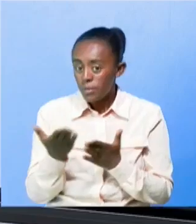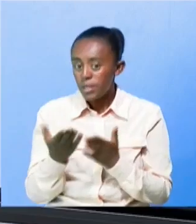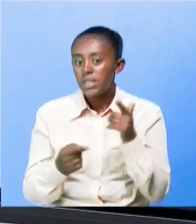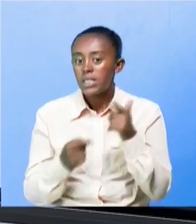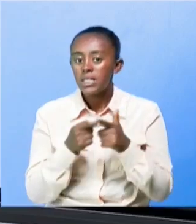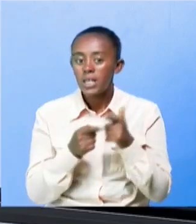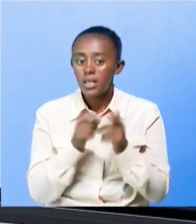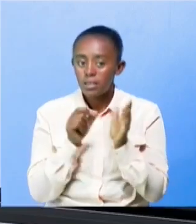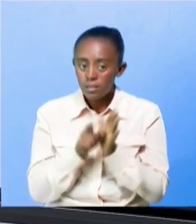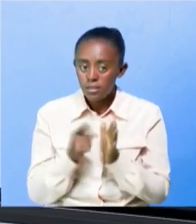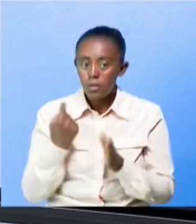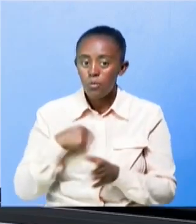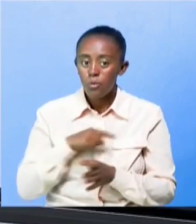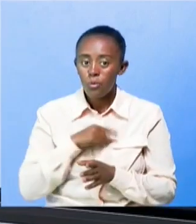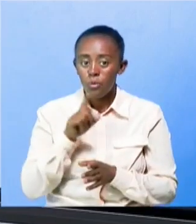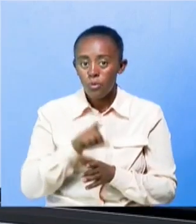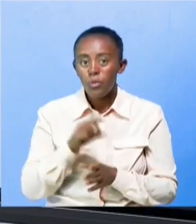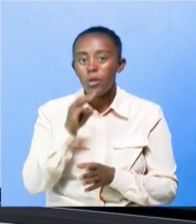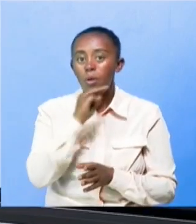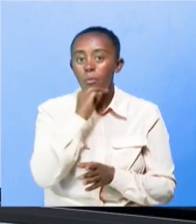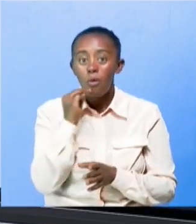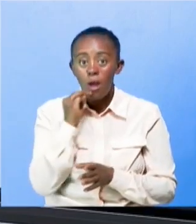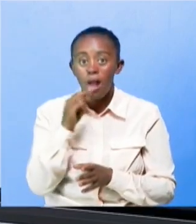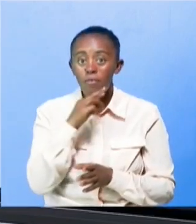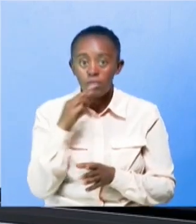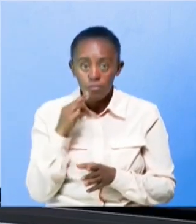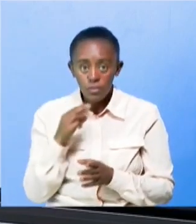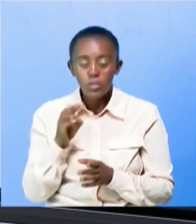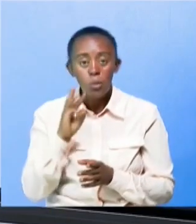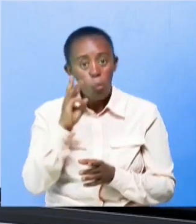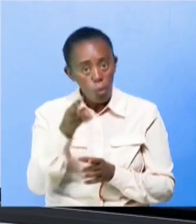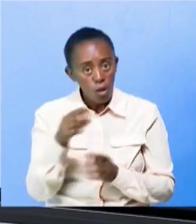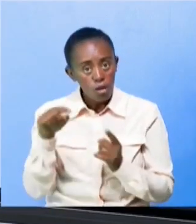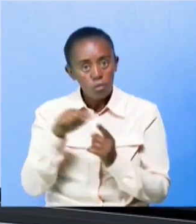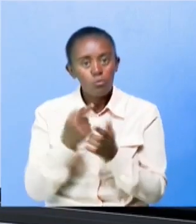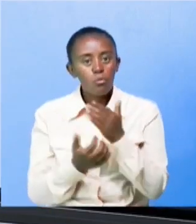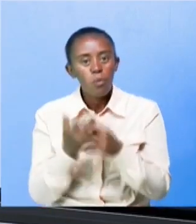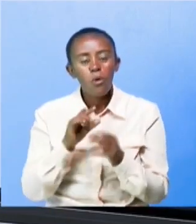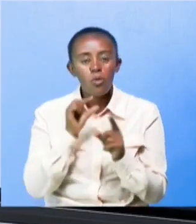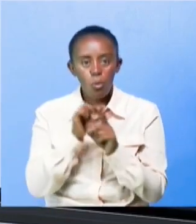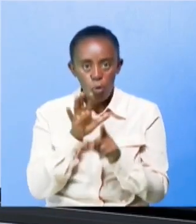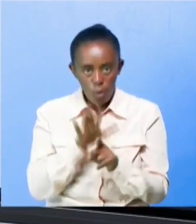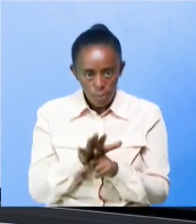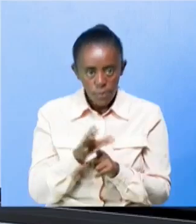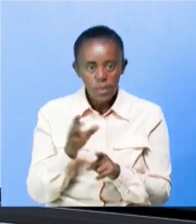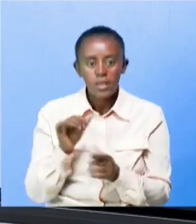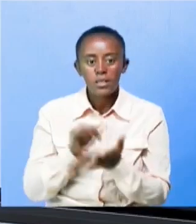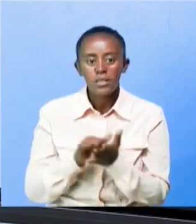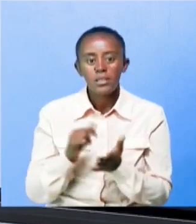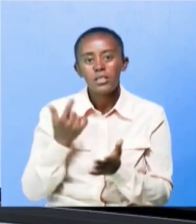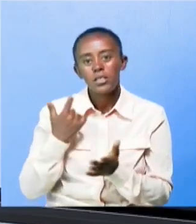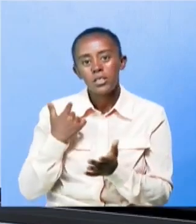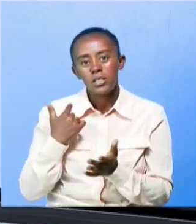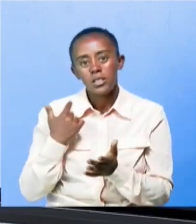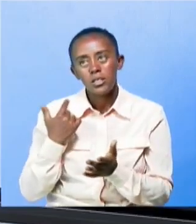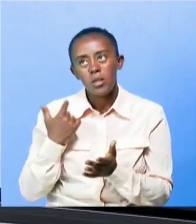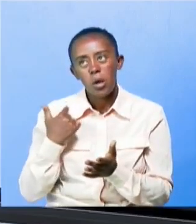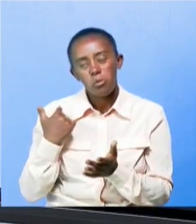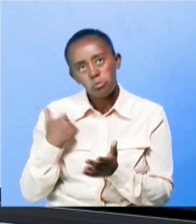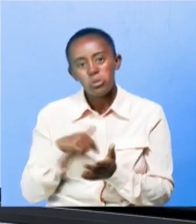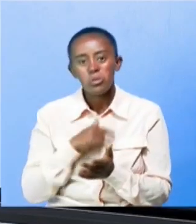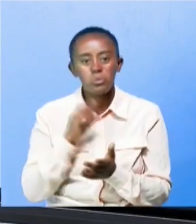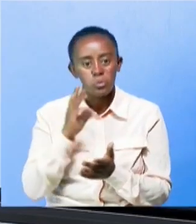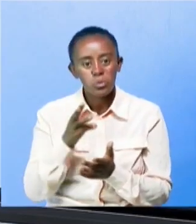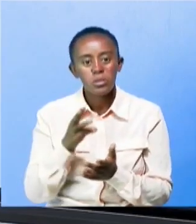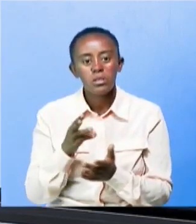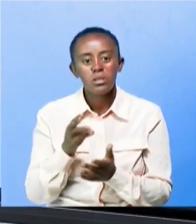example, we have used the modal verb will to talk about a promise, that we will do in the future. I